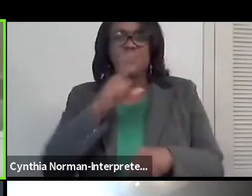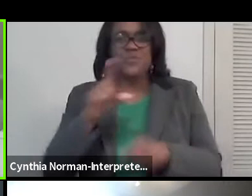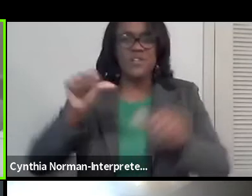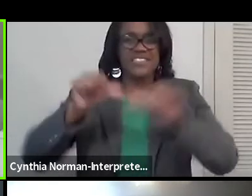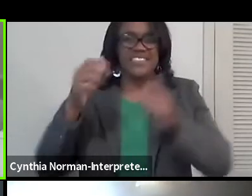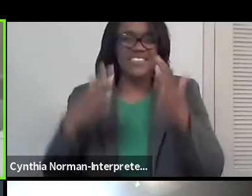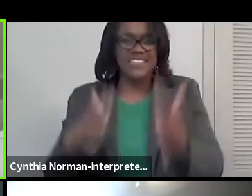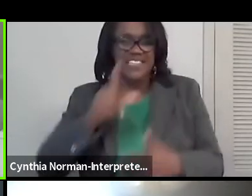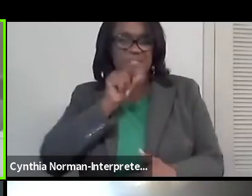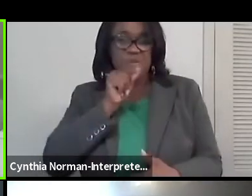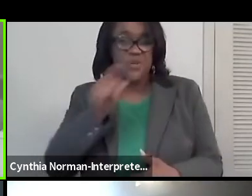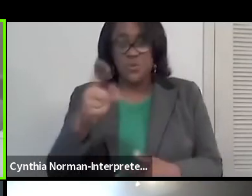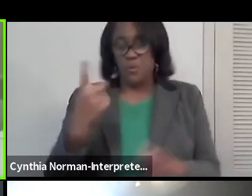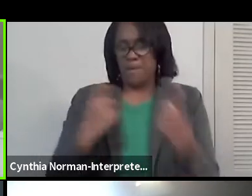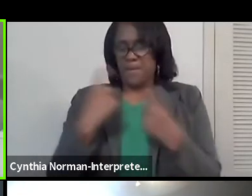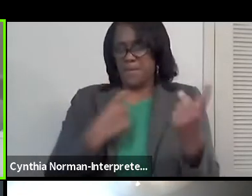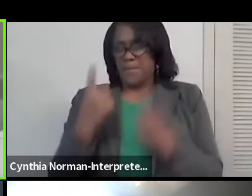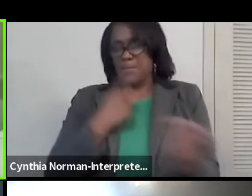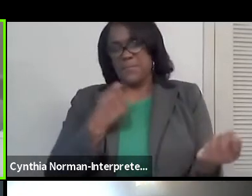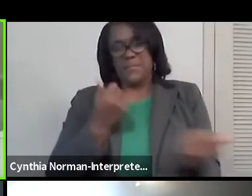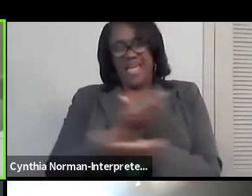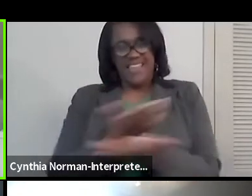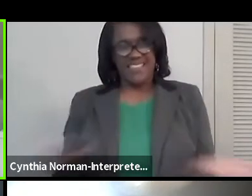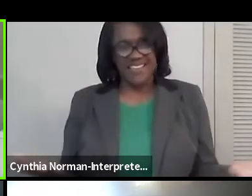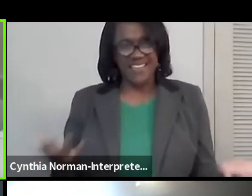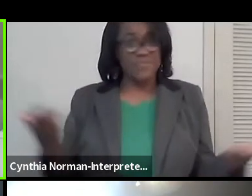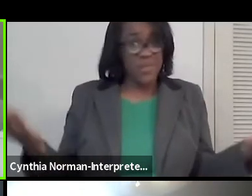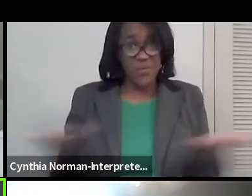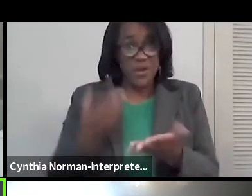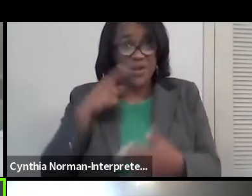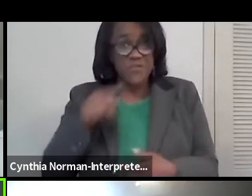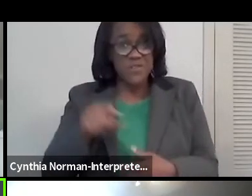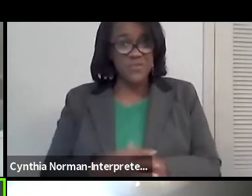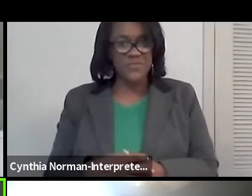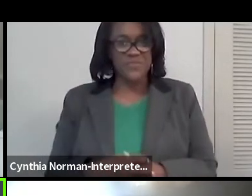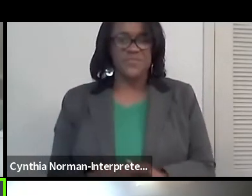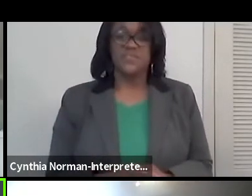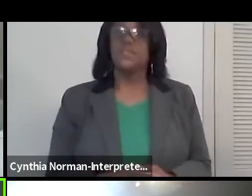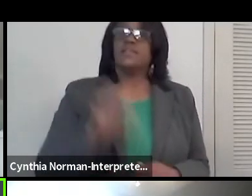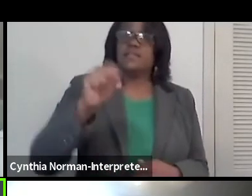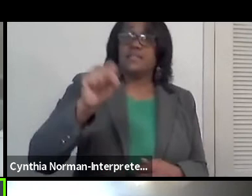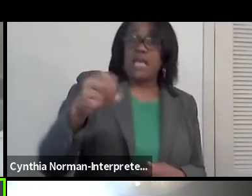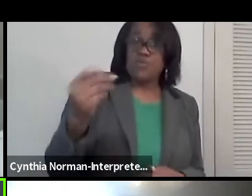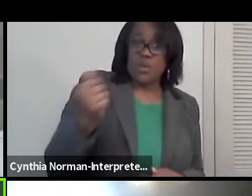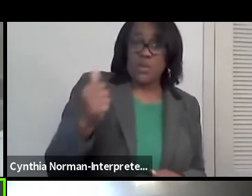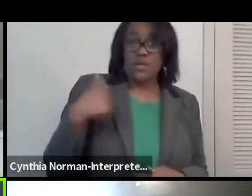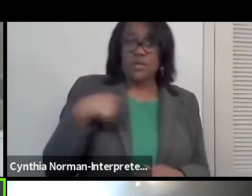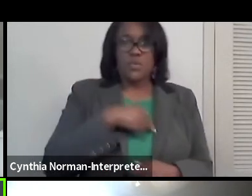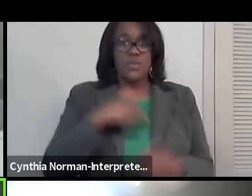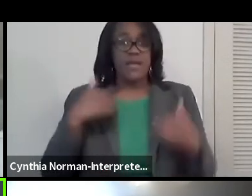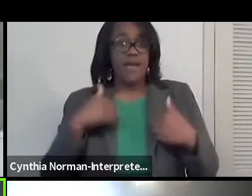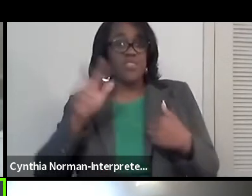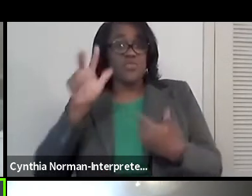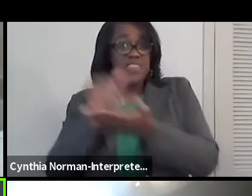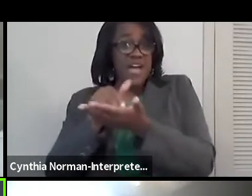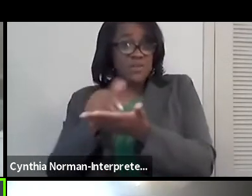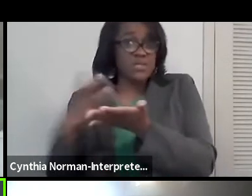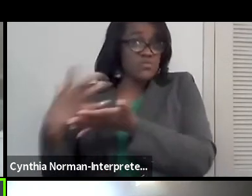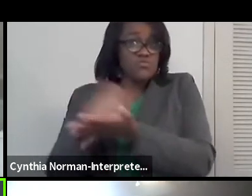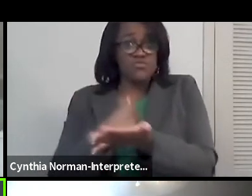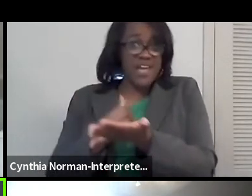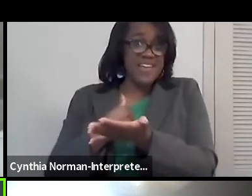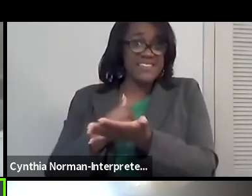You can ask me anything you like, and we're here for you. Yeah, just really quickly, we've already got $3,000 raised